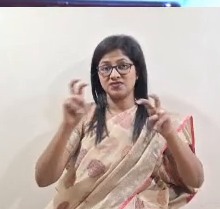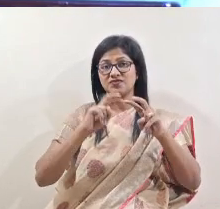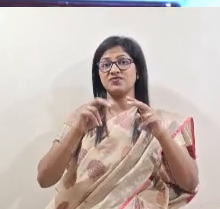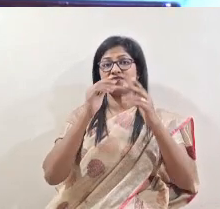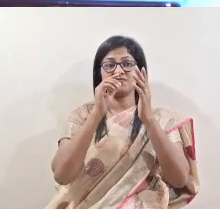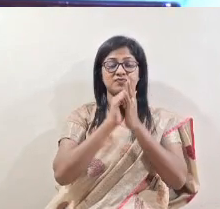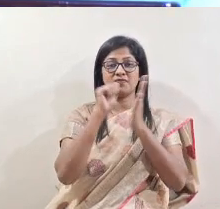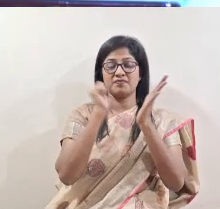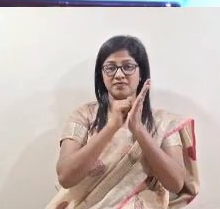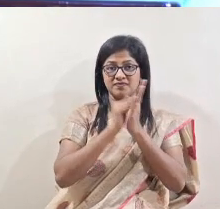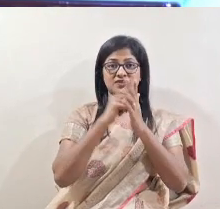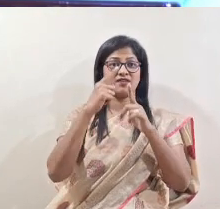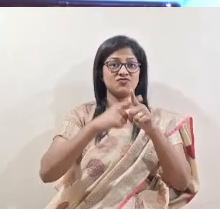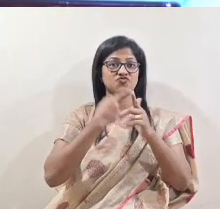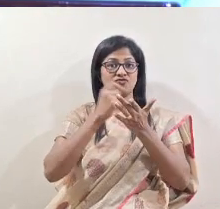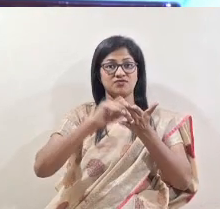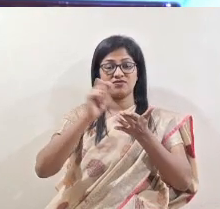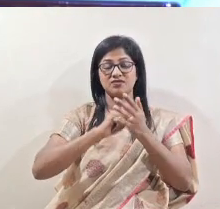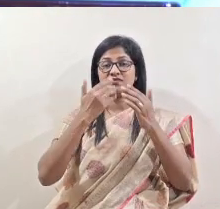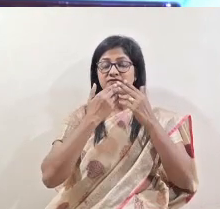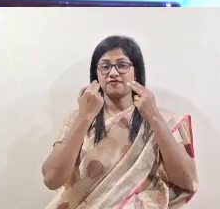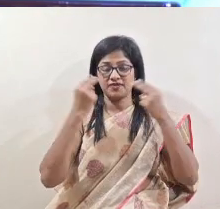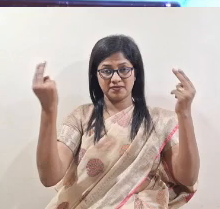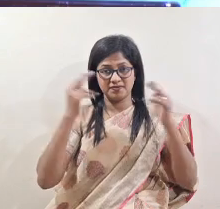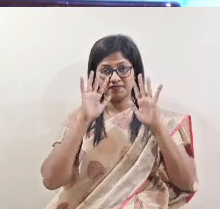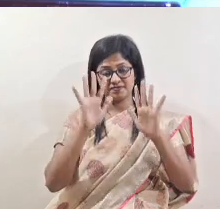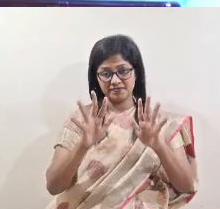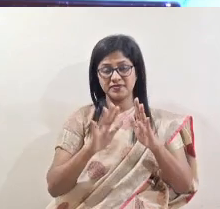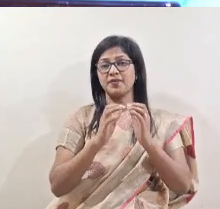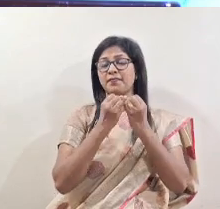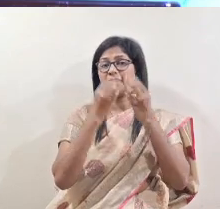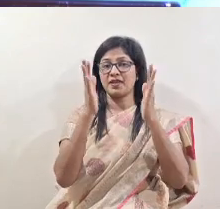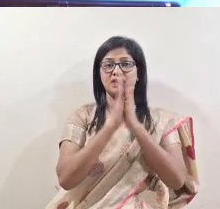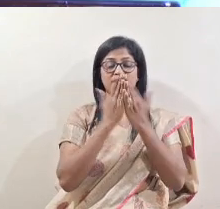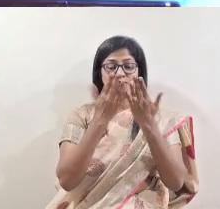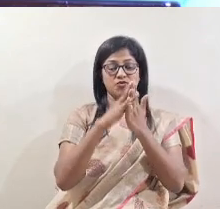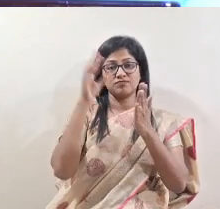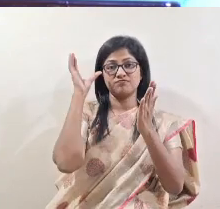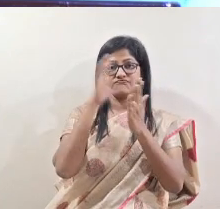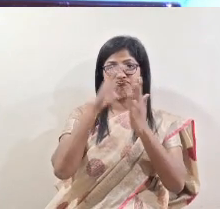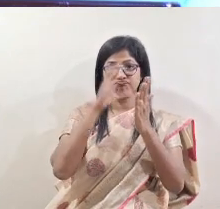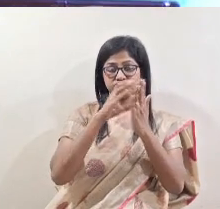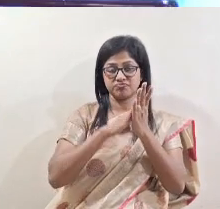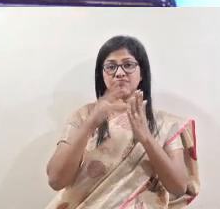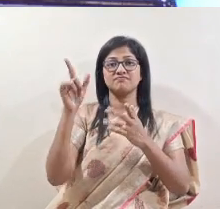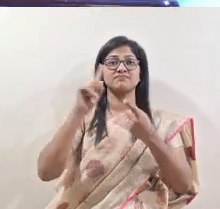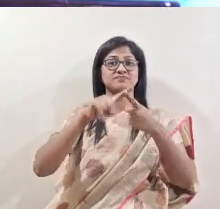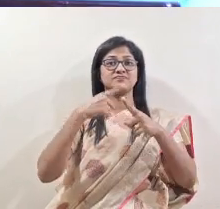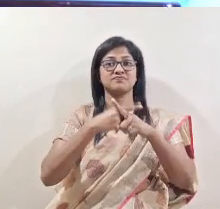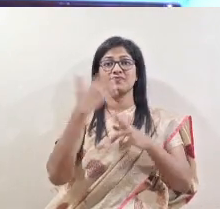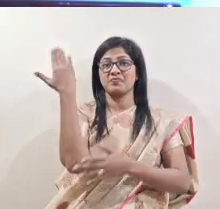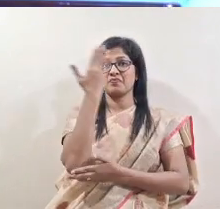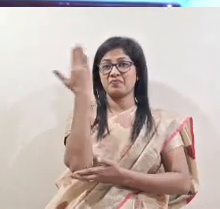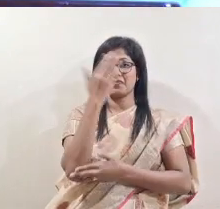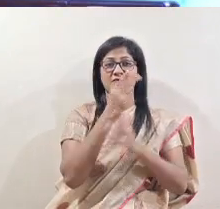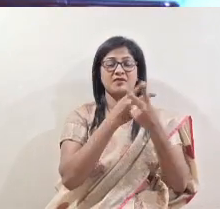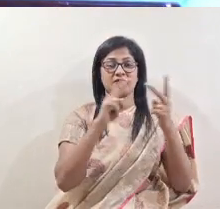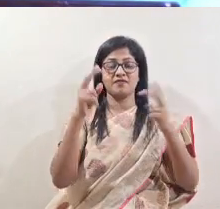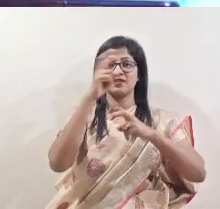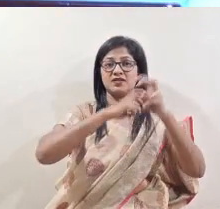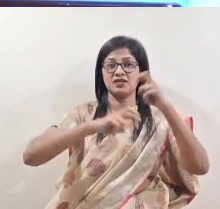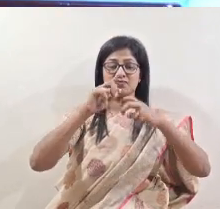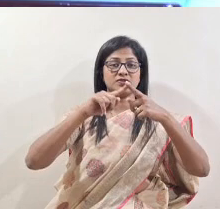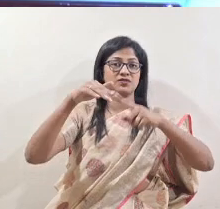reputed international journals and also chapters in many technical books. And professor has delivered an expert lectures on various aspects